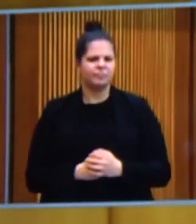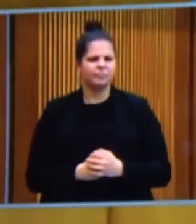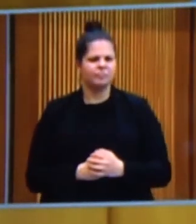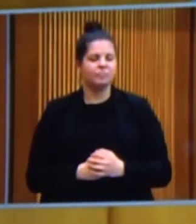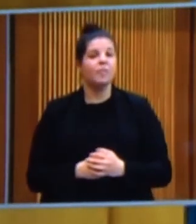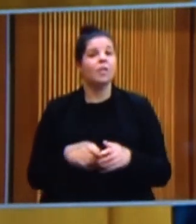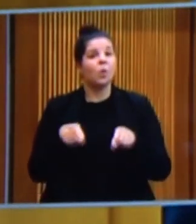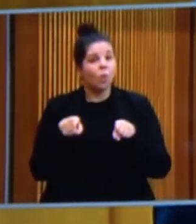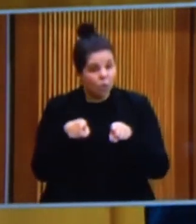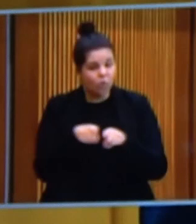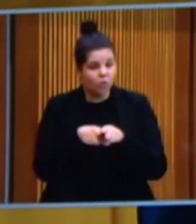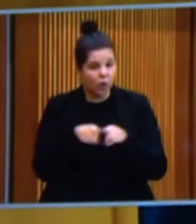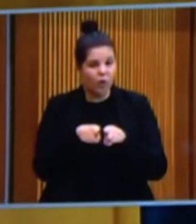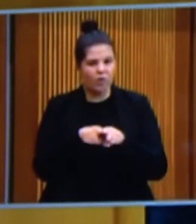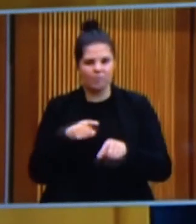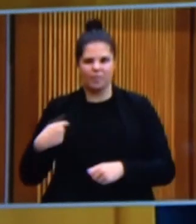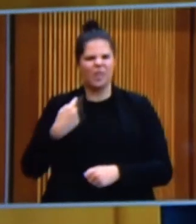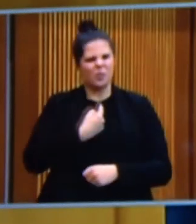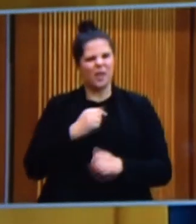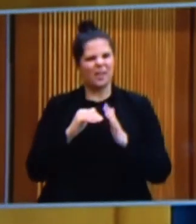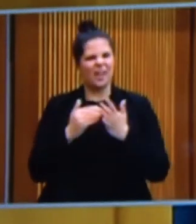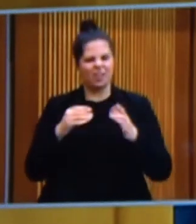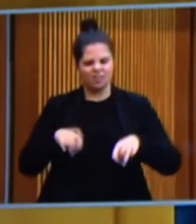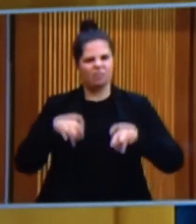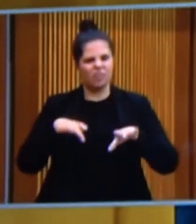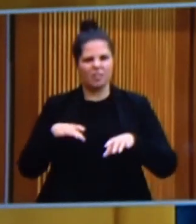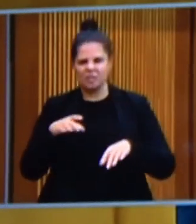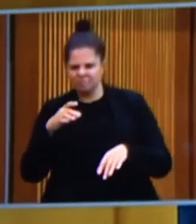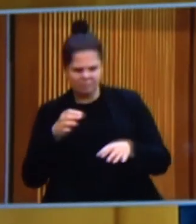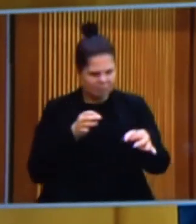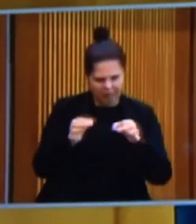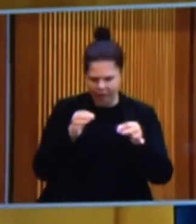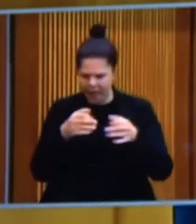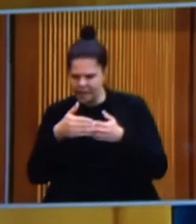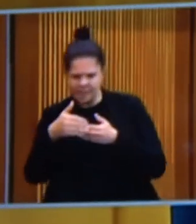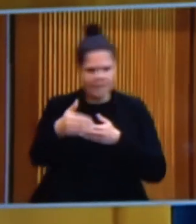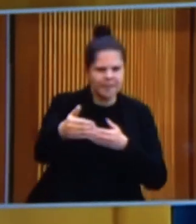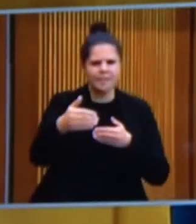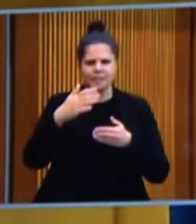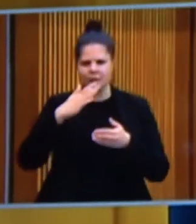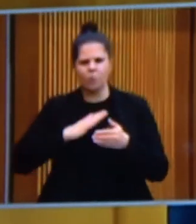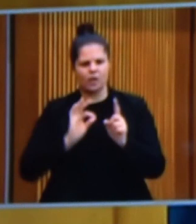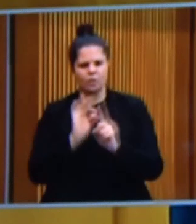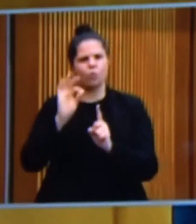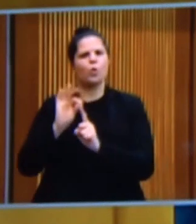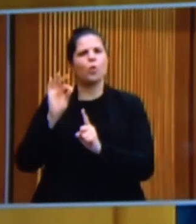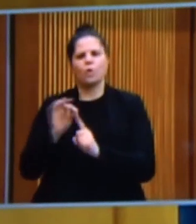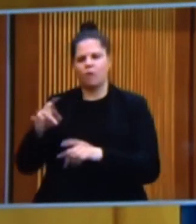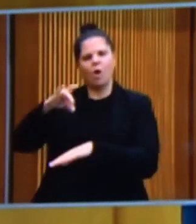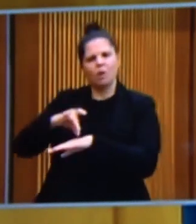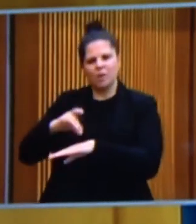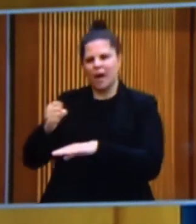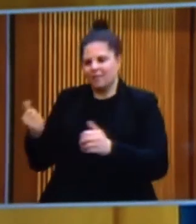backed by our attempts and our plans and the reality of improving capacity.